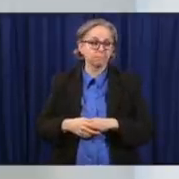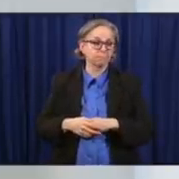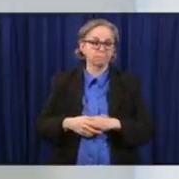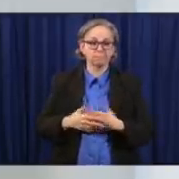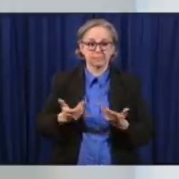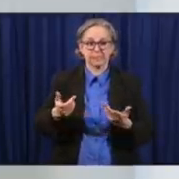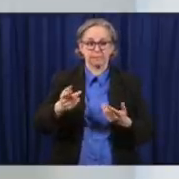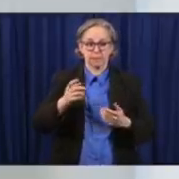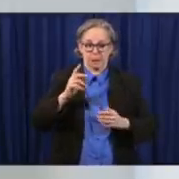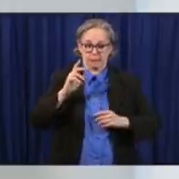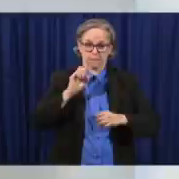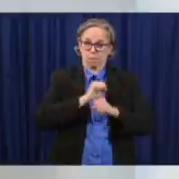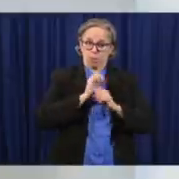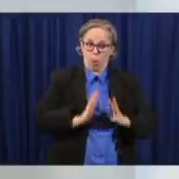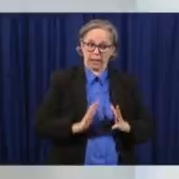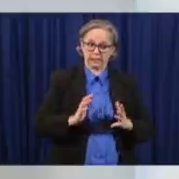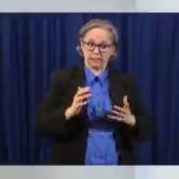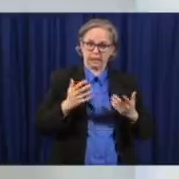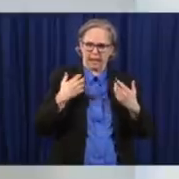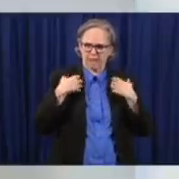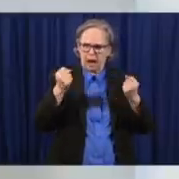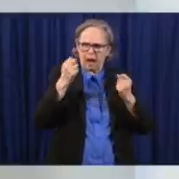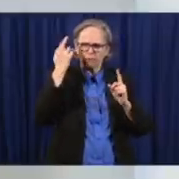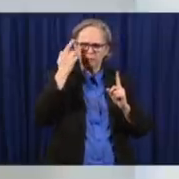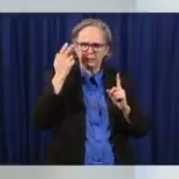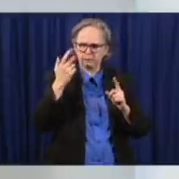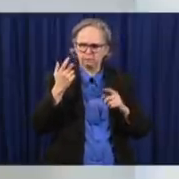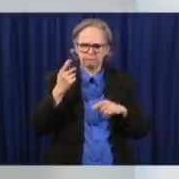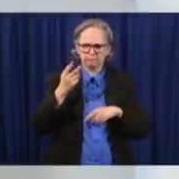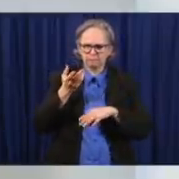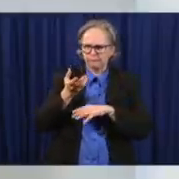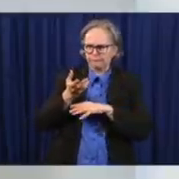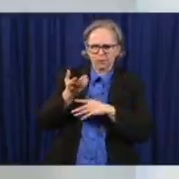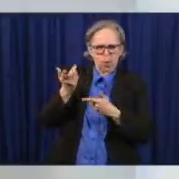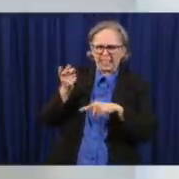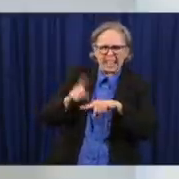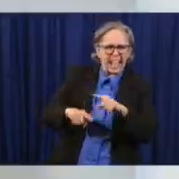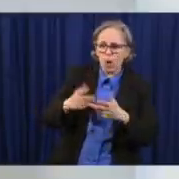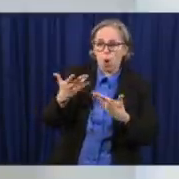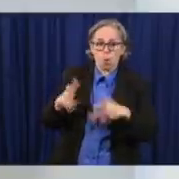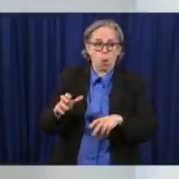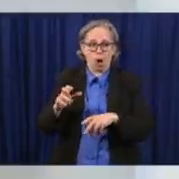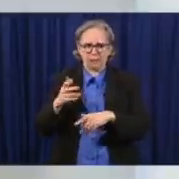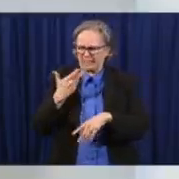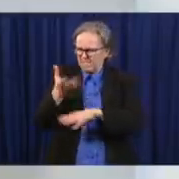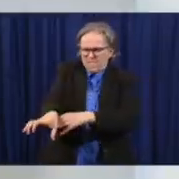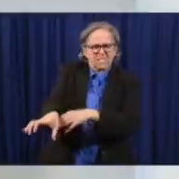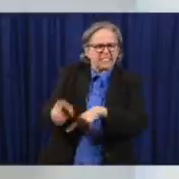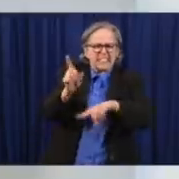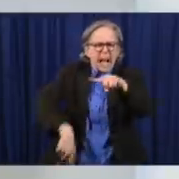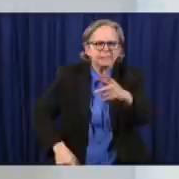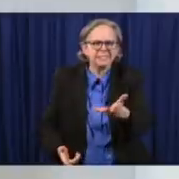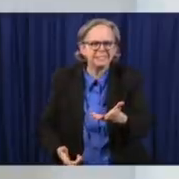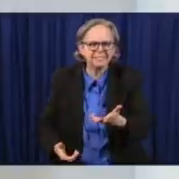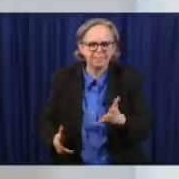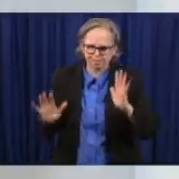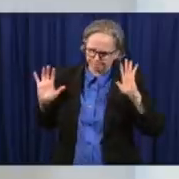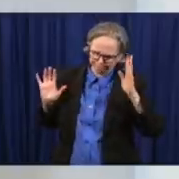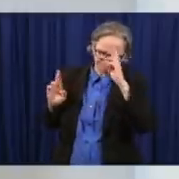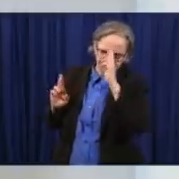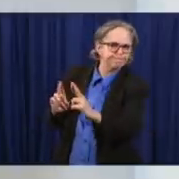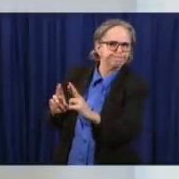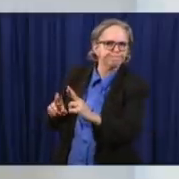don't want to wear a mask or can't wear a mask, and you really can't ask them directly about that